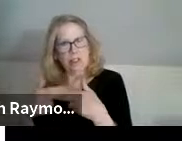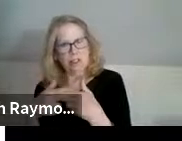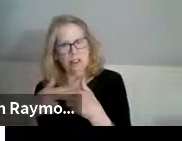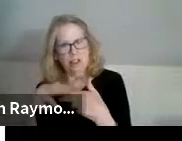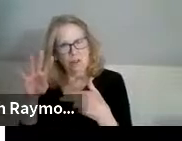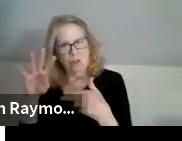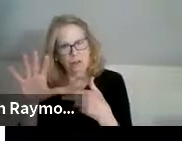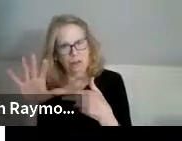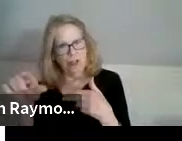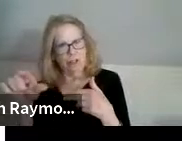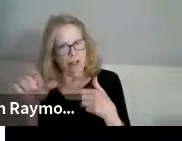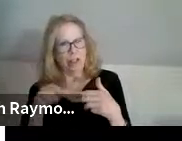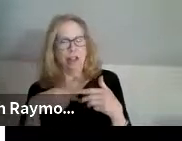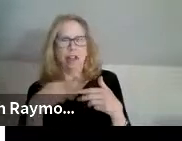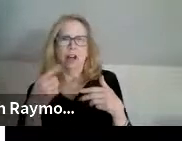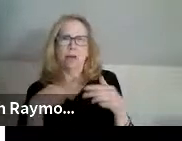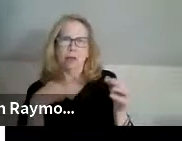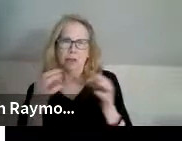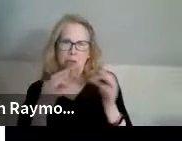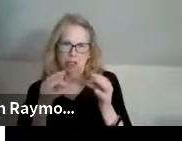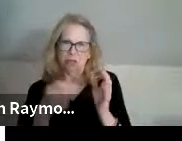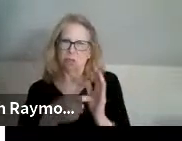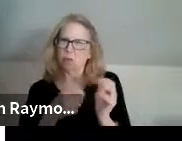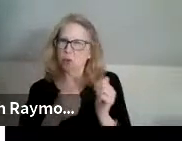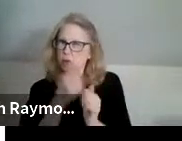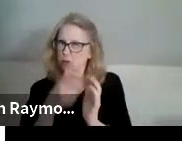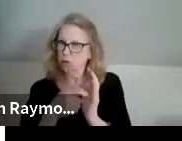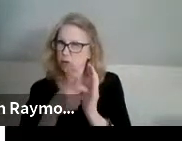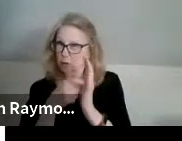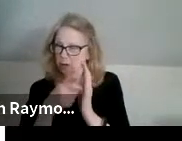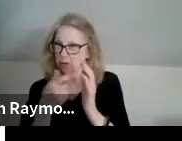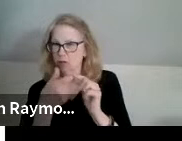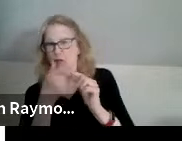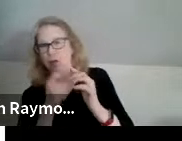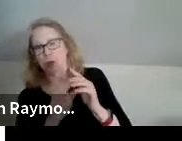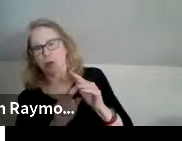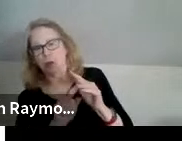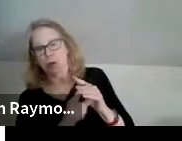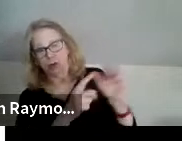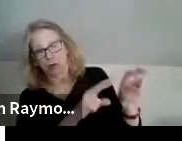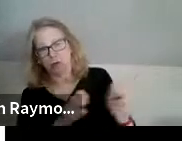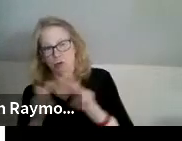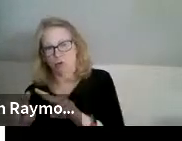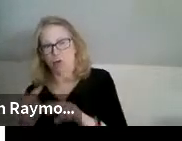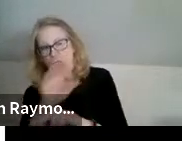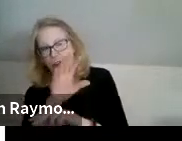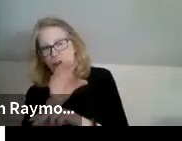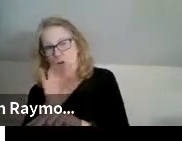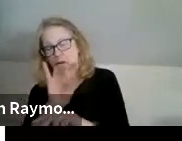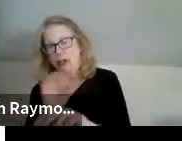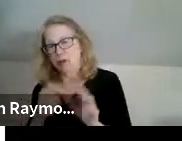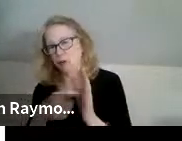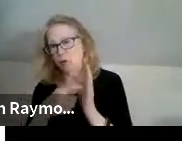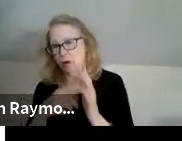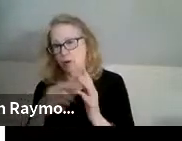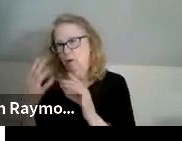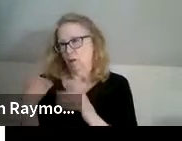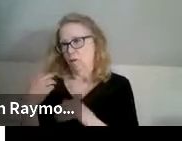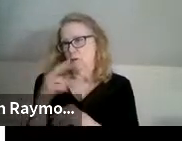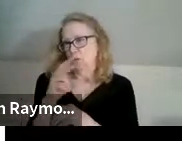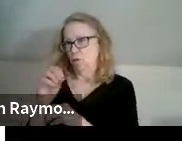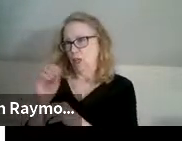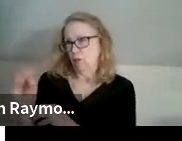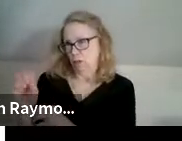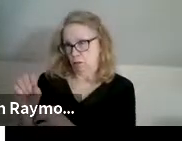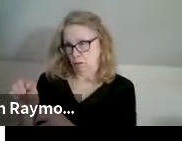things I'll mention is that most of these requirements were under the original 508 requirements in year 2000.